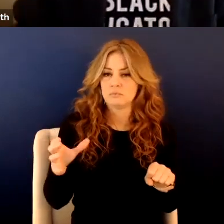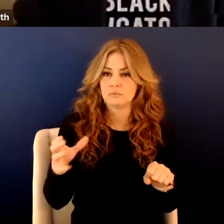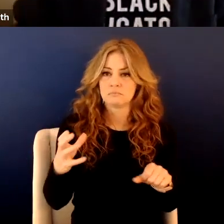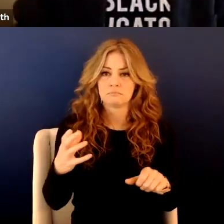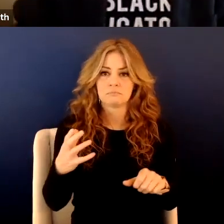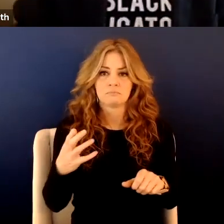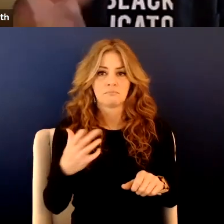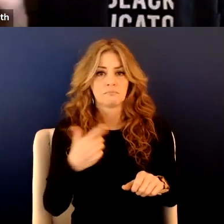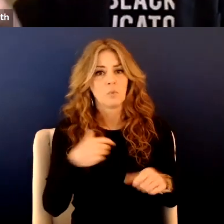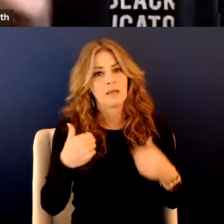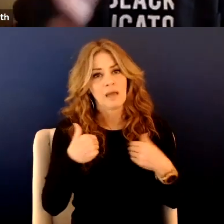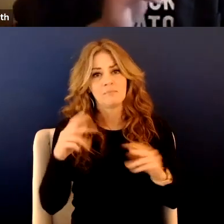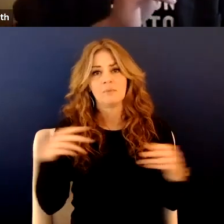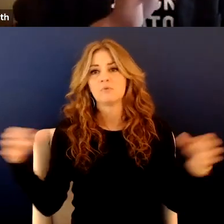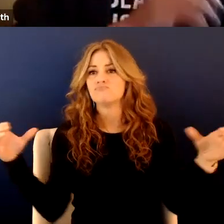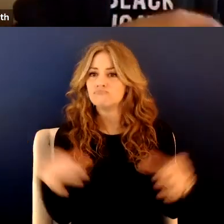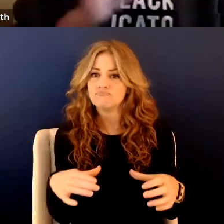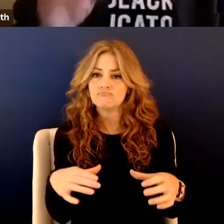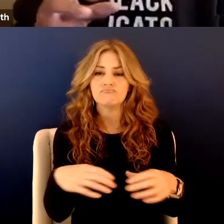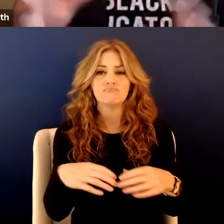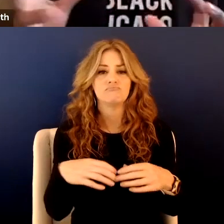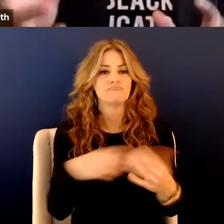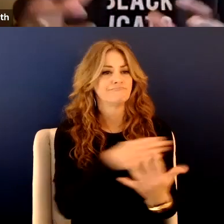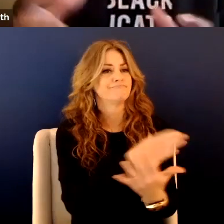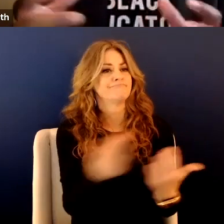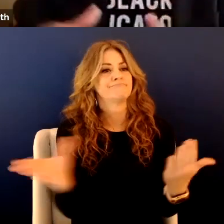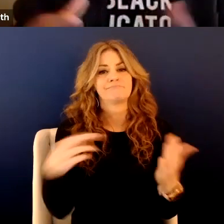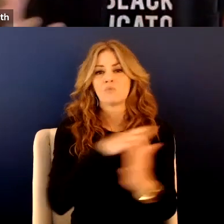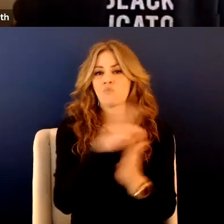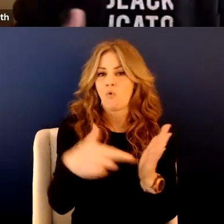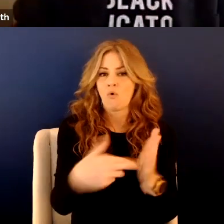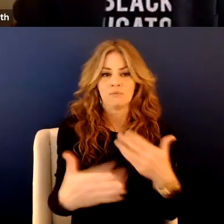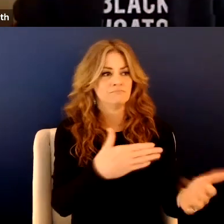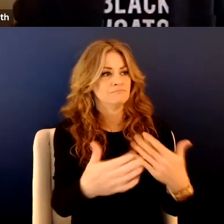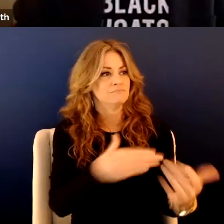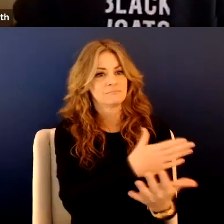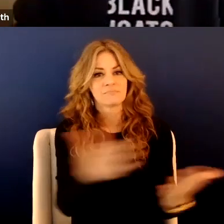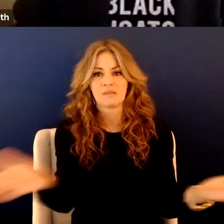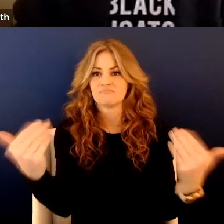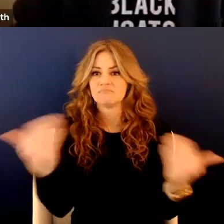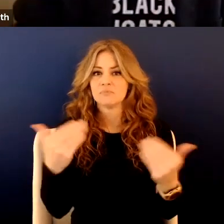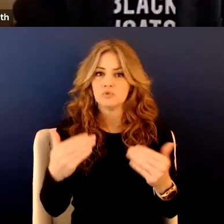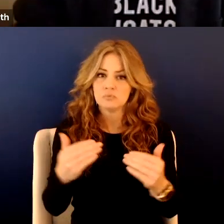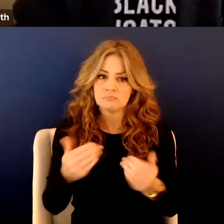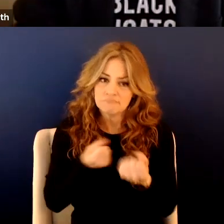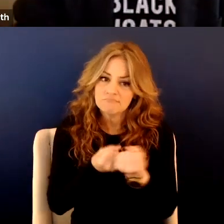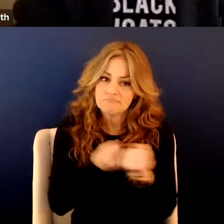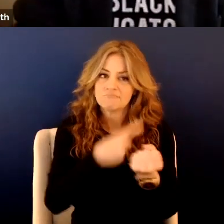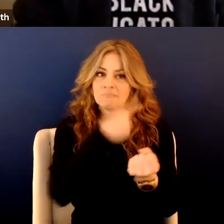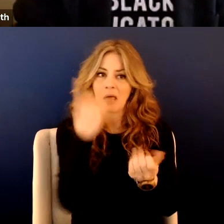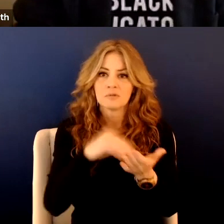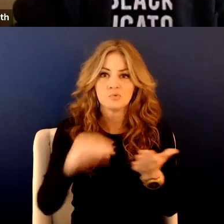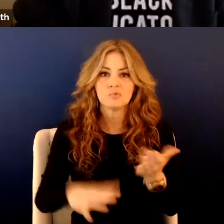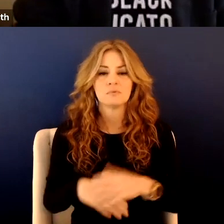we can actually bring people together across role type and all that to be able to continue to build up our Black students. You